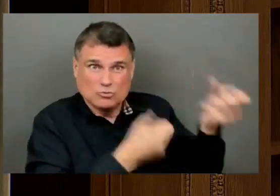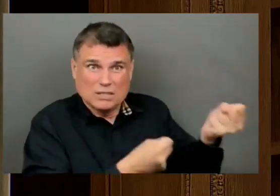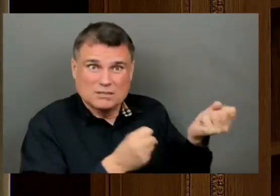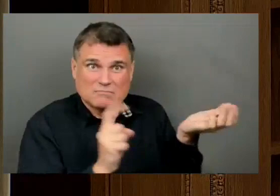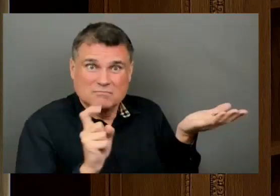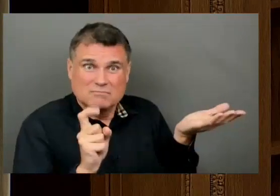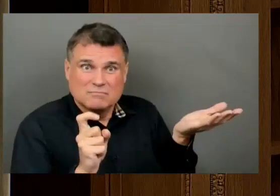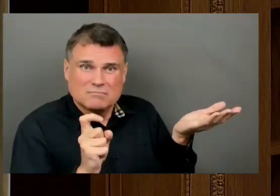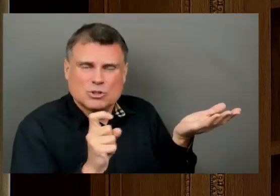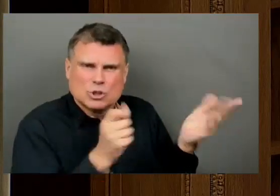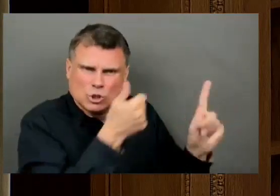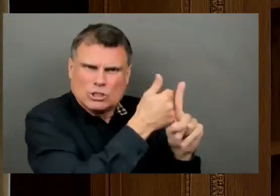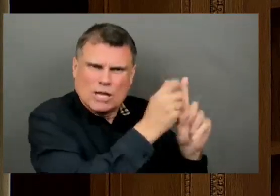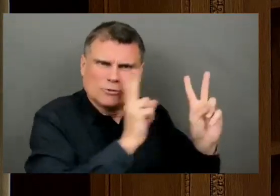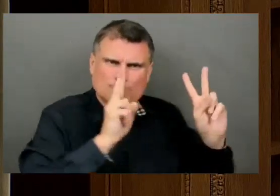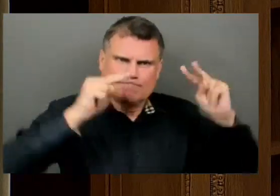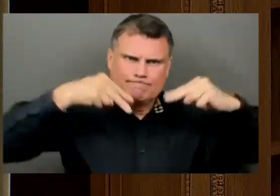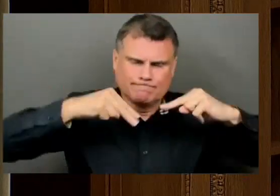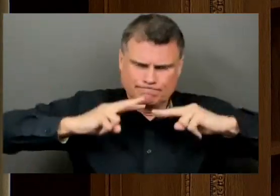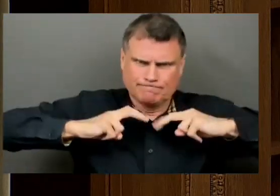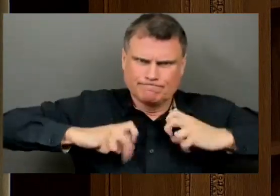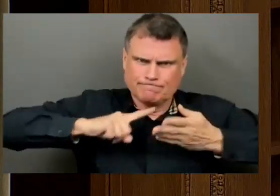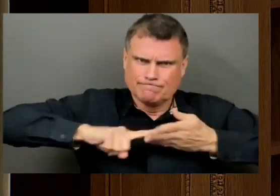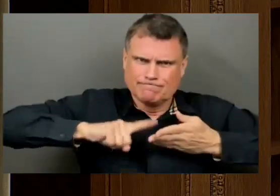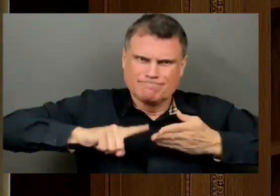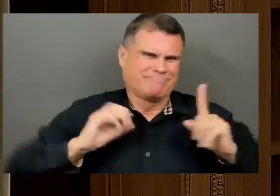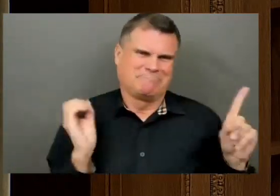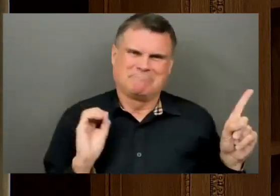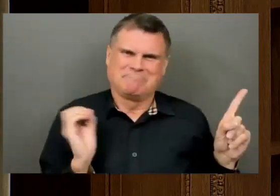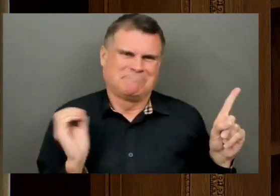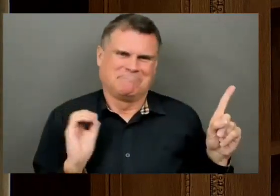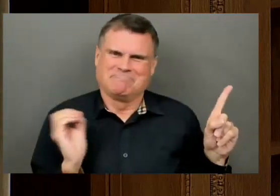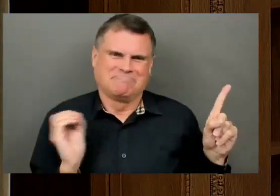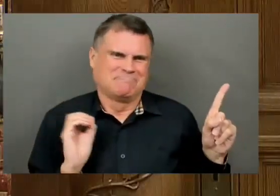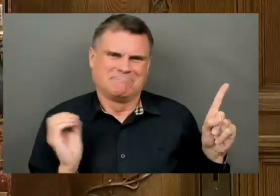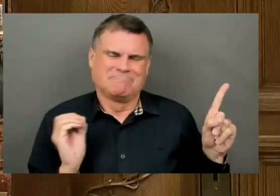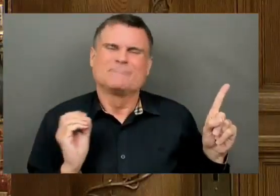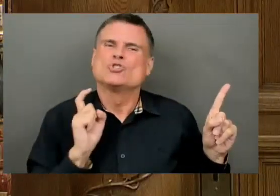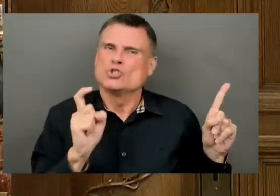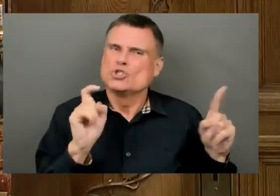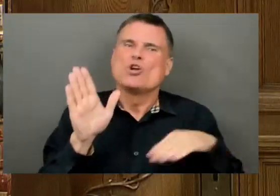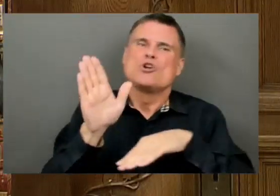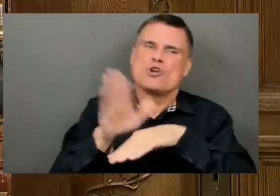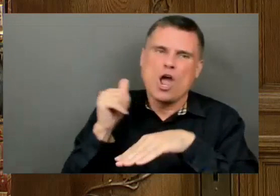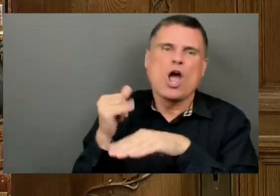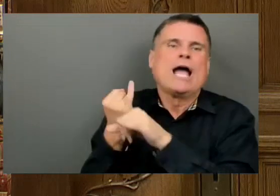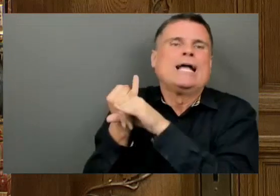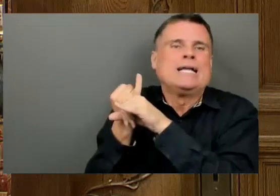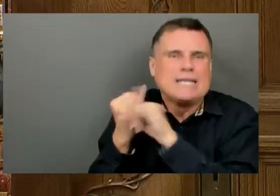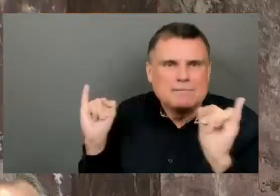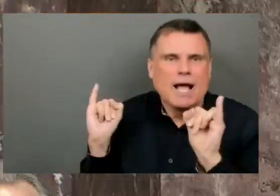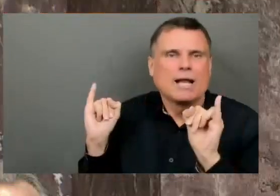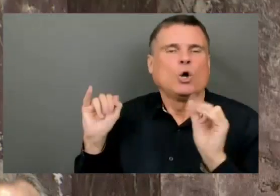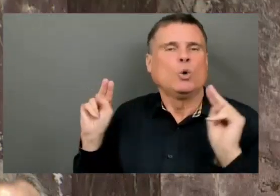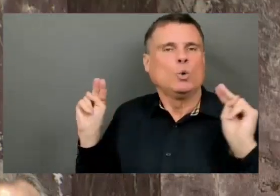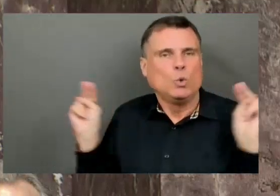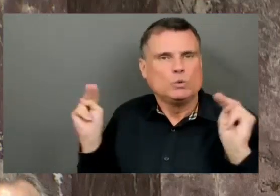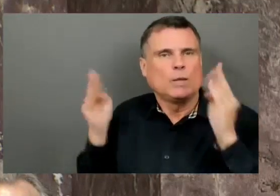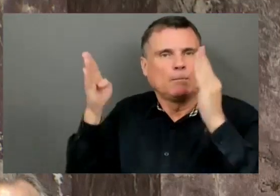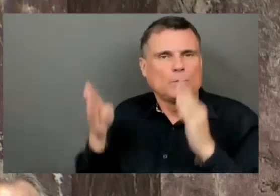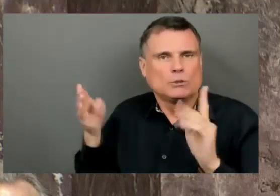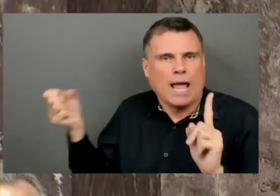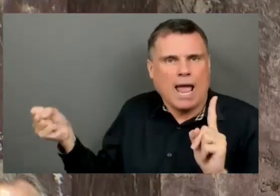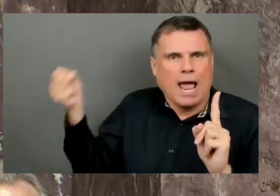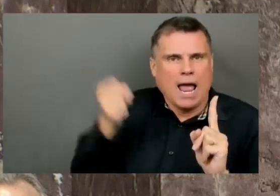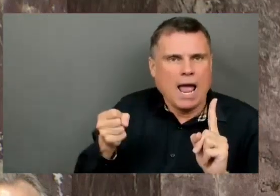a truly independent investigation into this matter? Government House Leader. Thank you, Honourable Speaker.